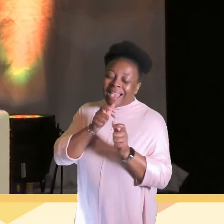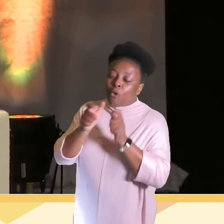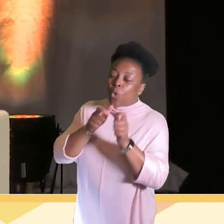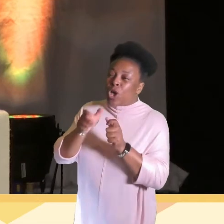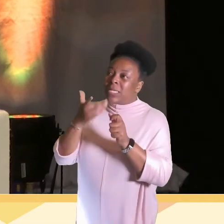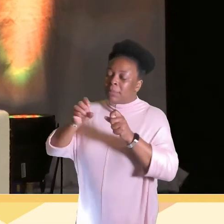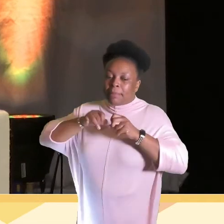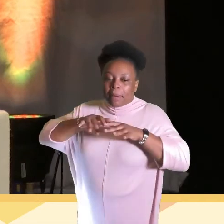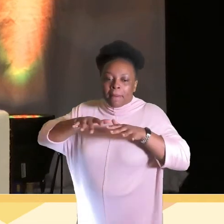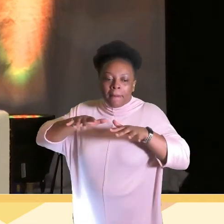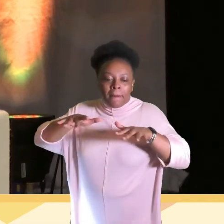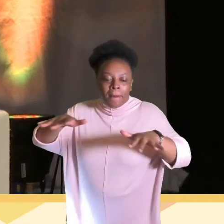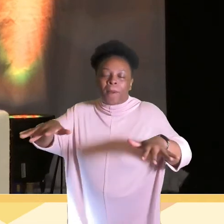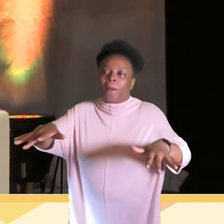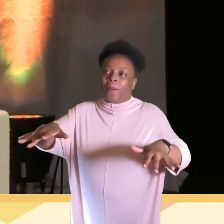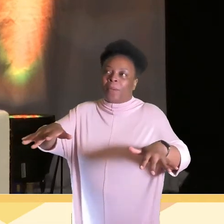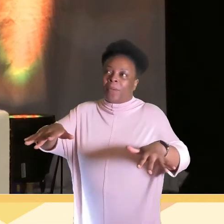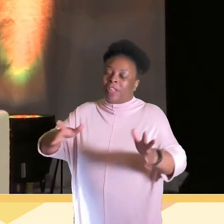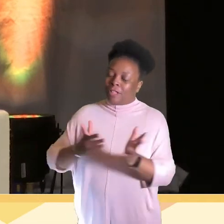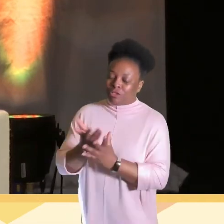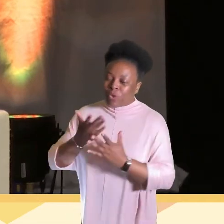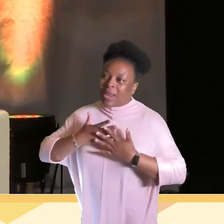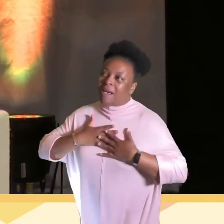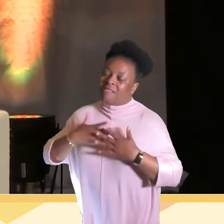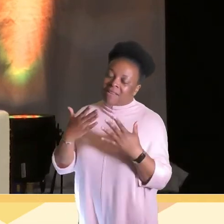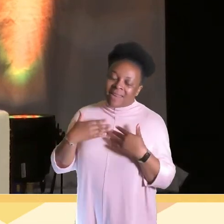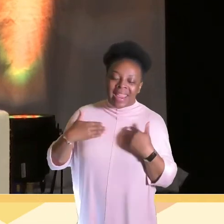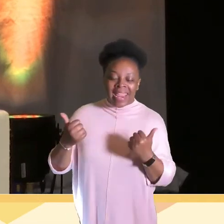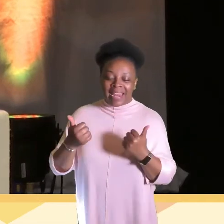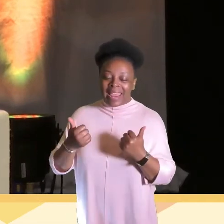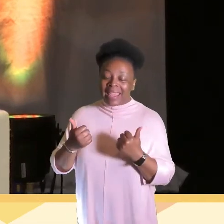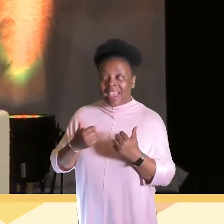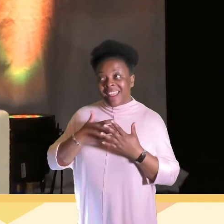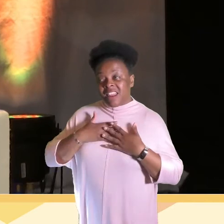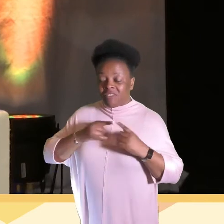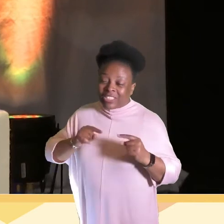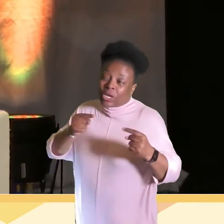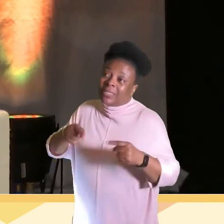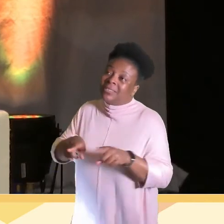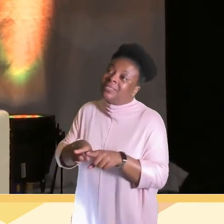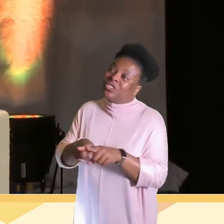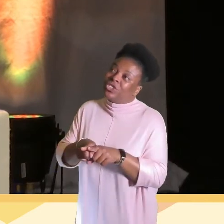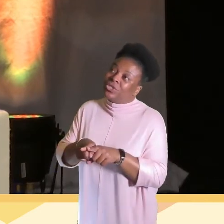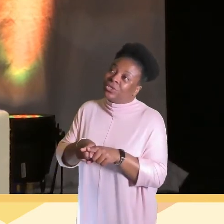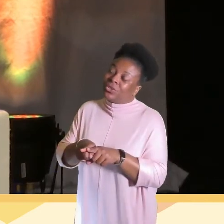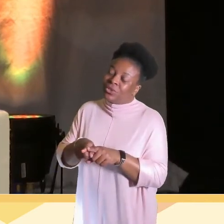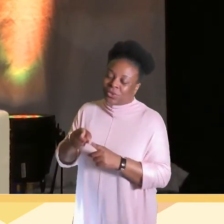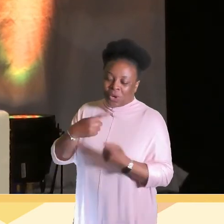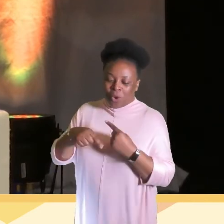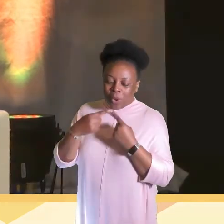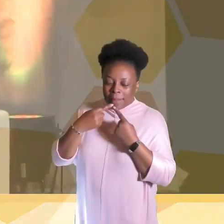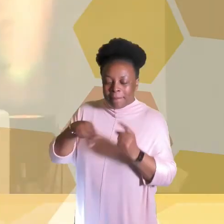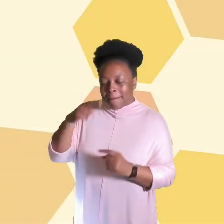others with love, healing, and challenge. And we name